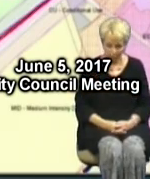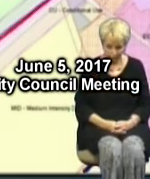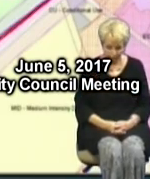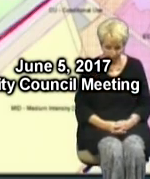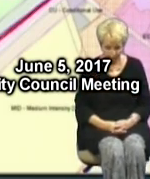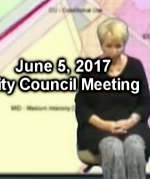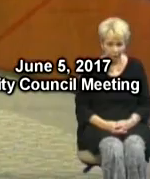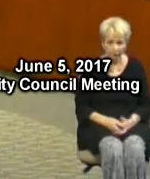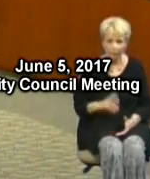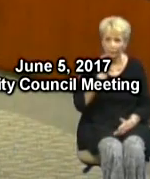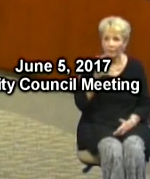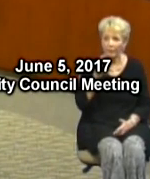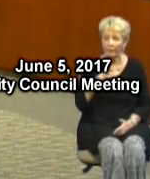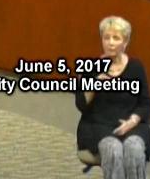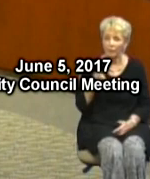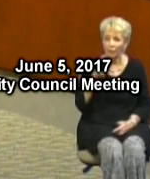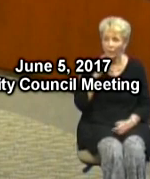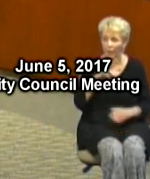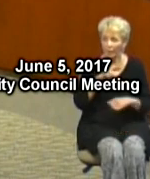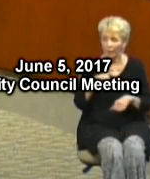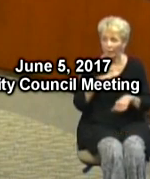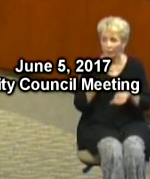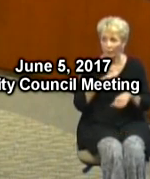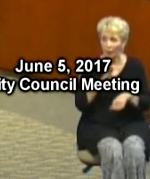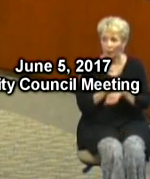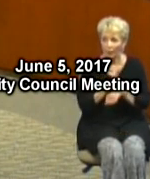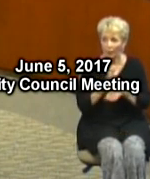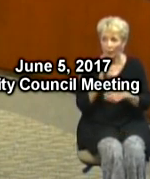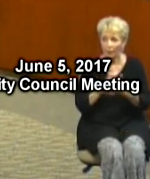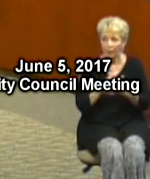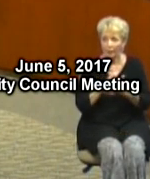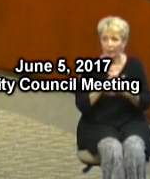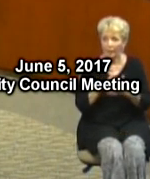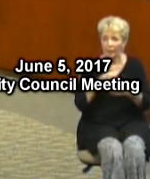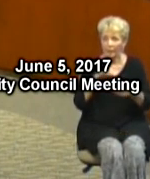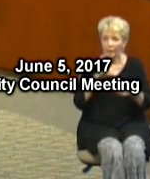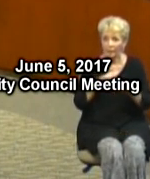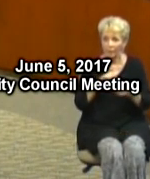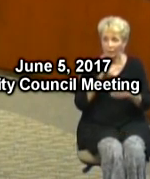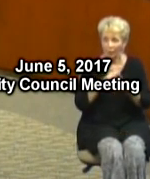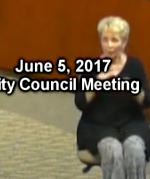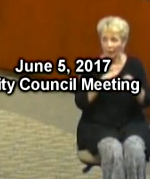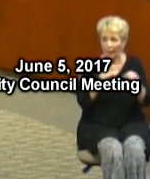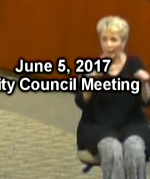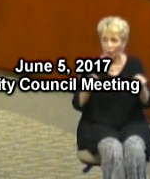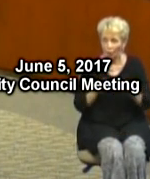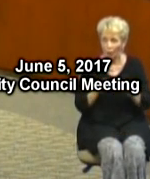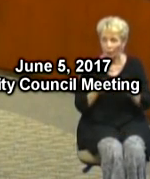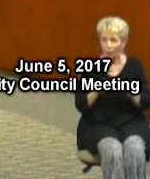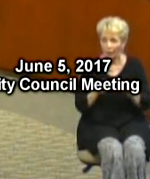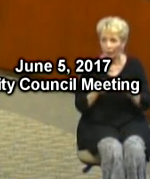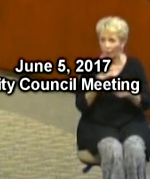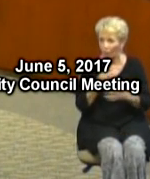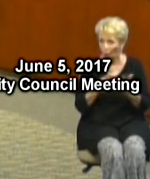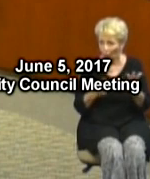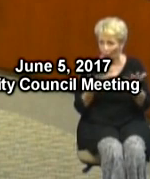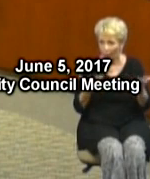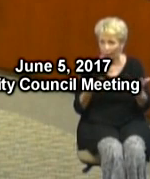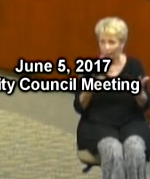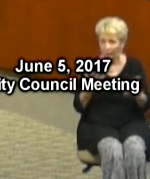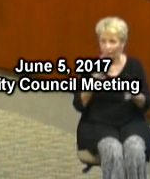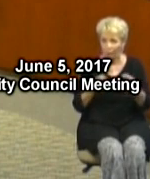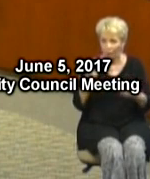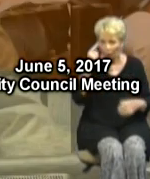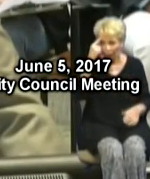And Philip, the typical business that would be located in that area would be what? If you